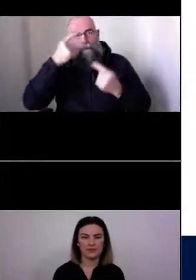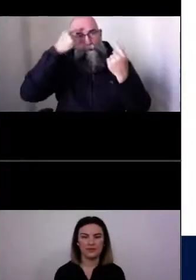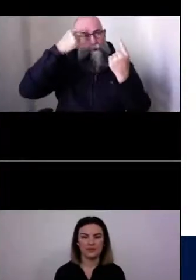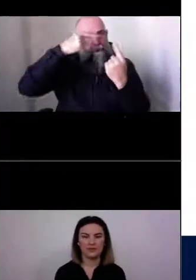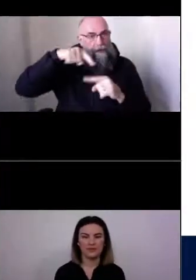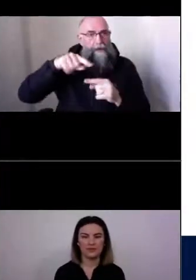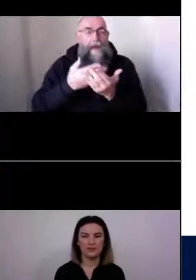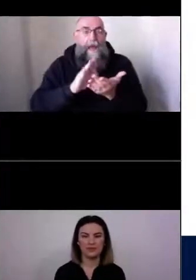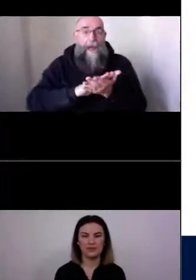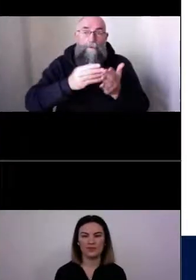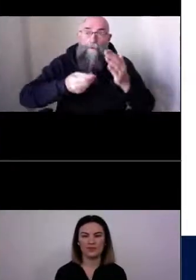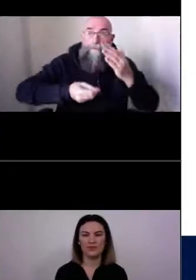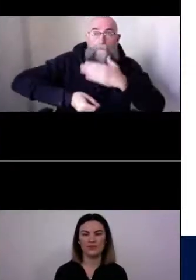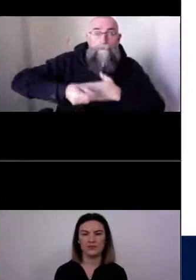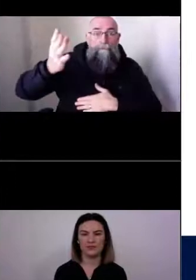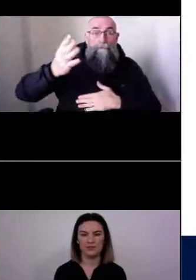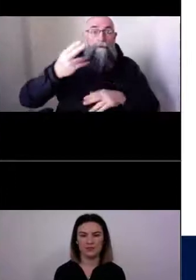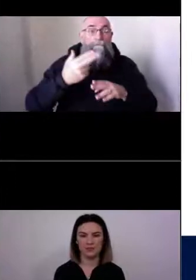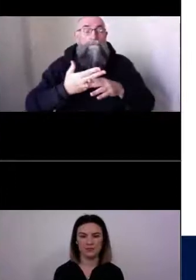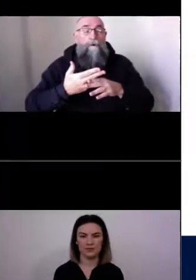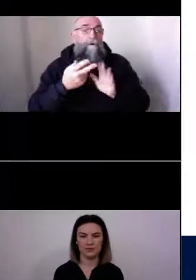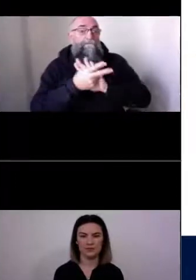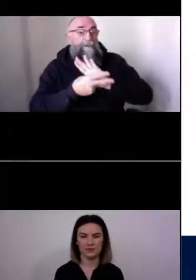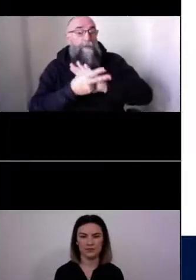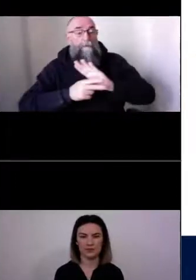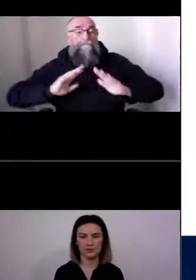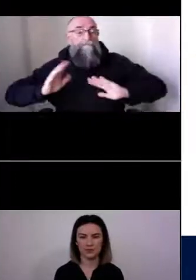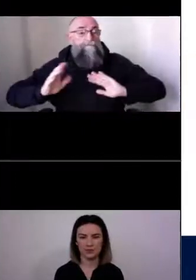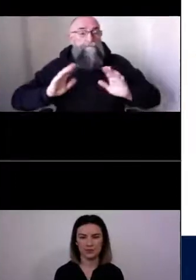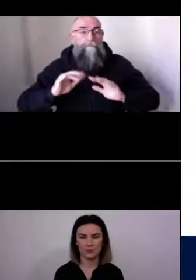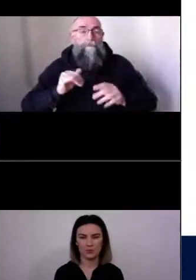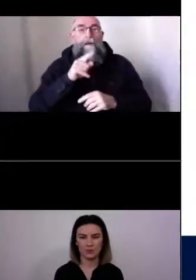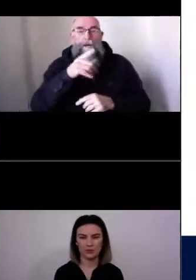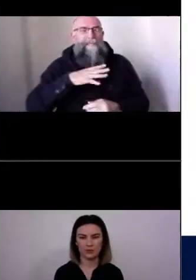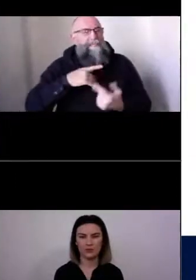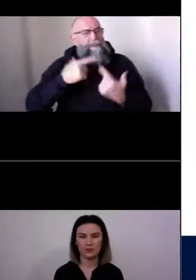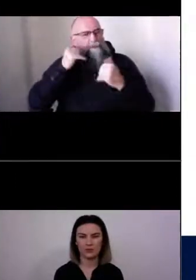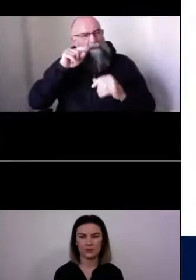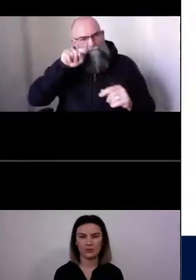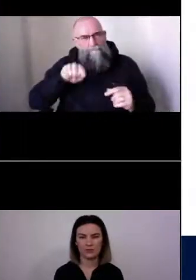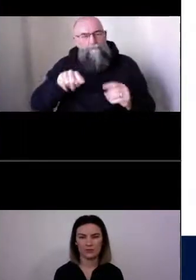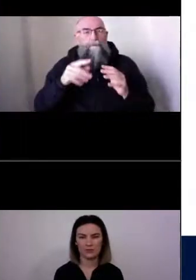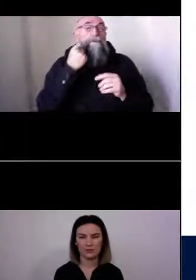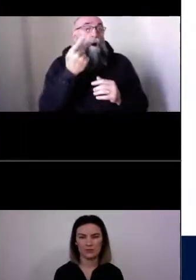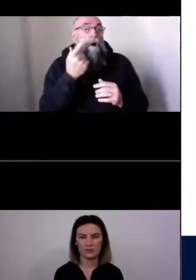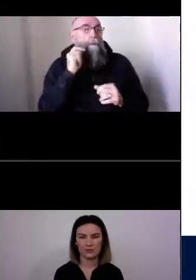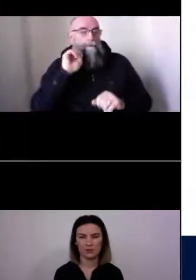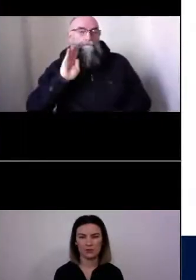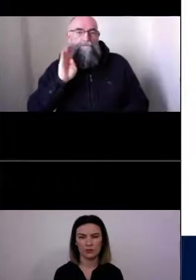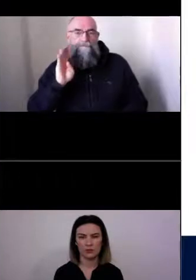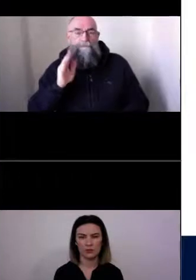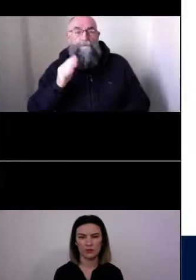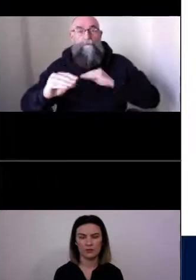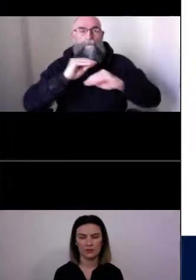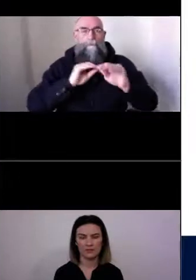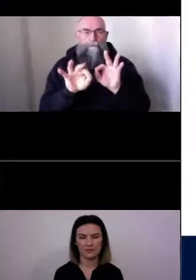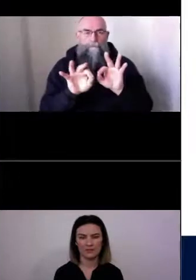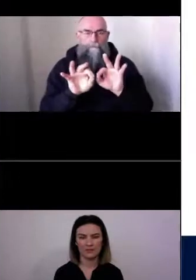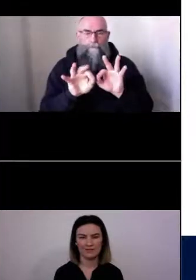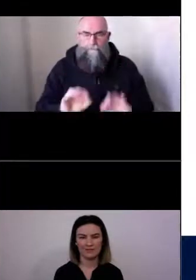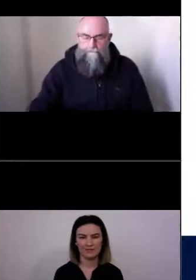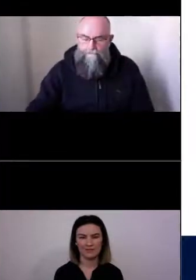submit a video response to these questions, check out the webinar tomorrow afternoon. Next